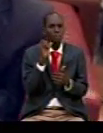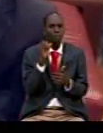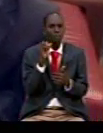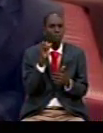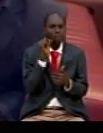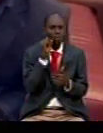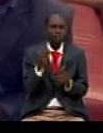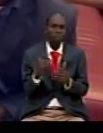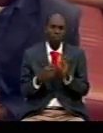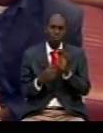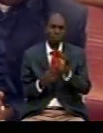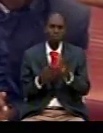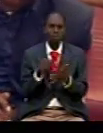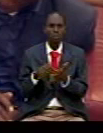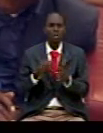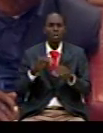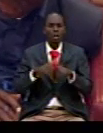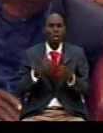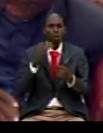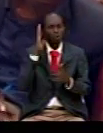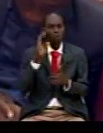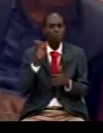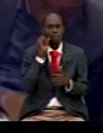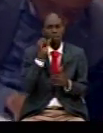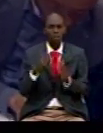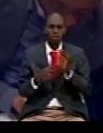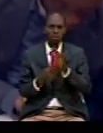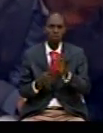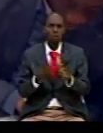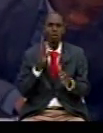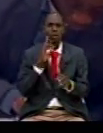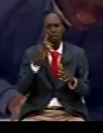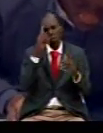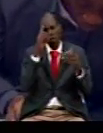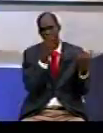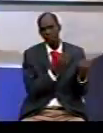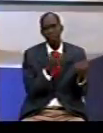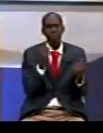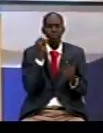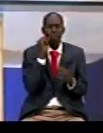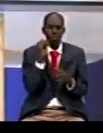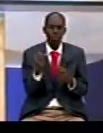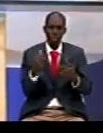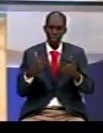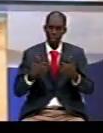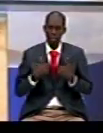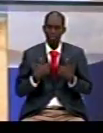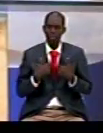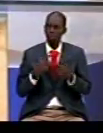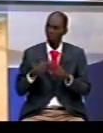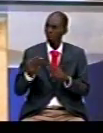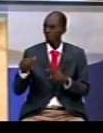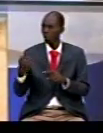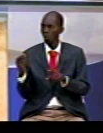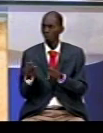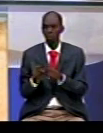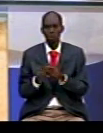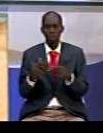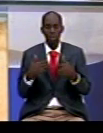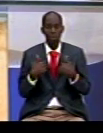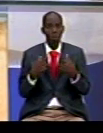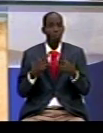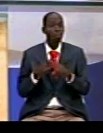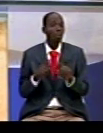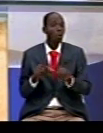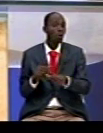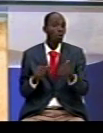she demonstrate faith? She heard what she had others to have heard. But